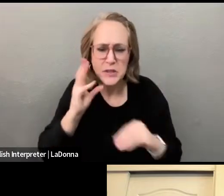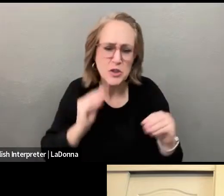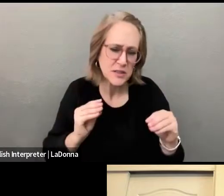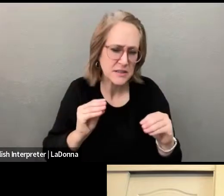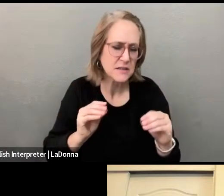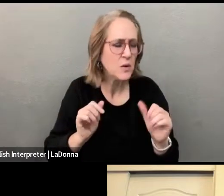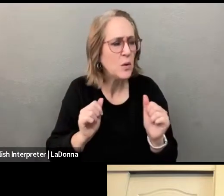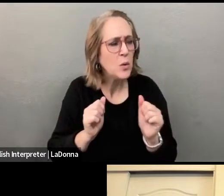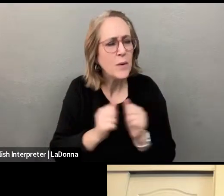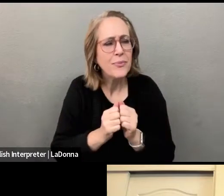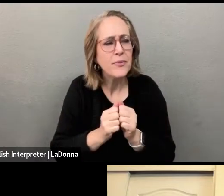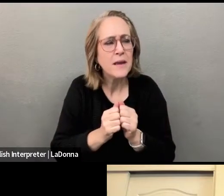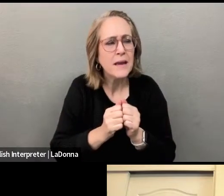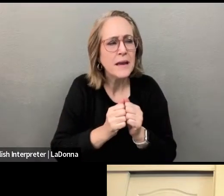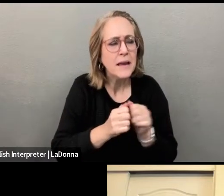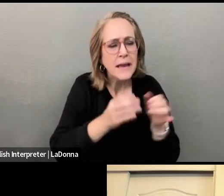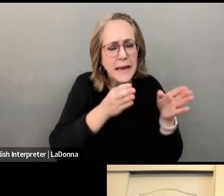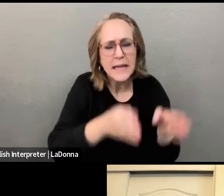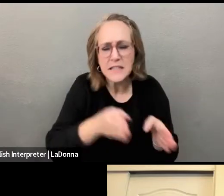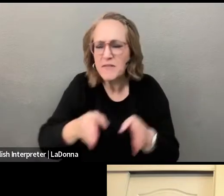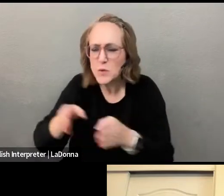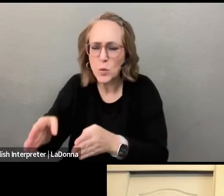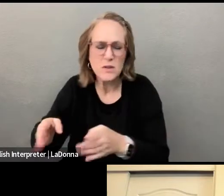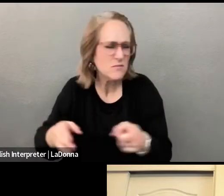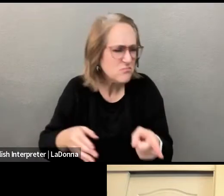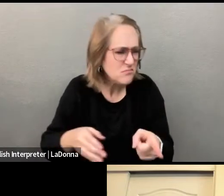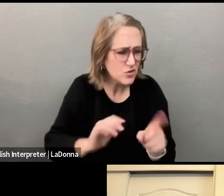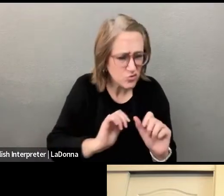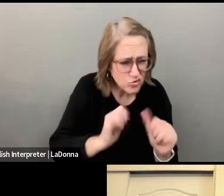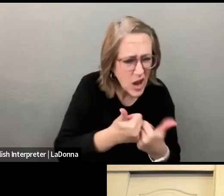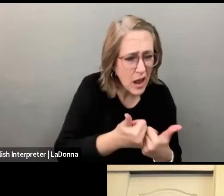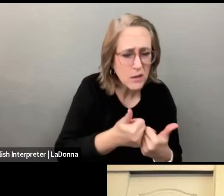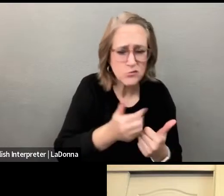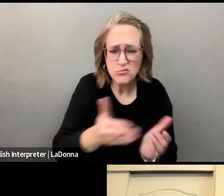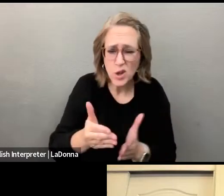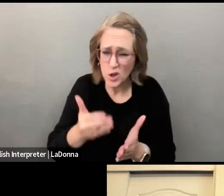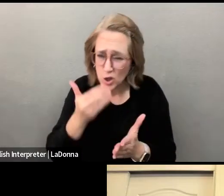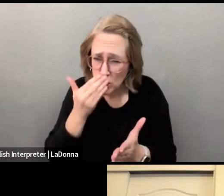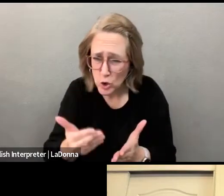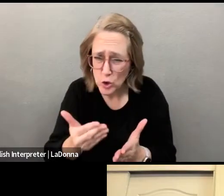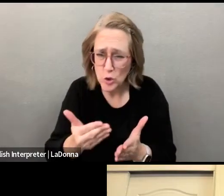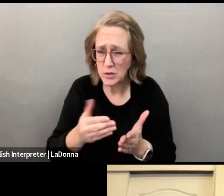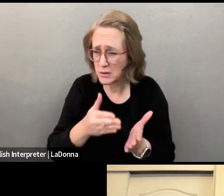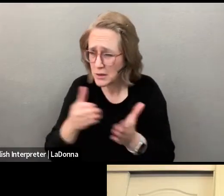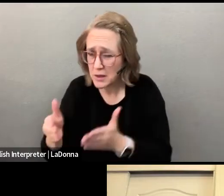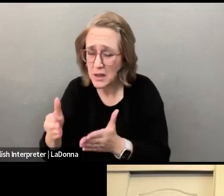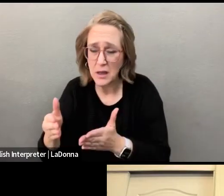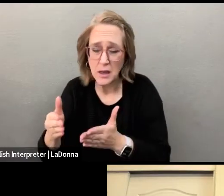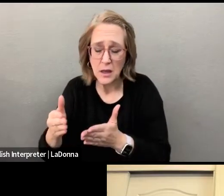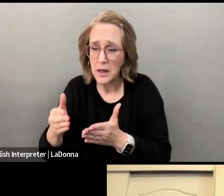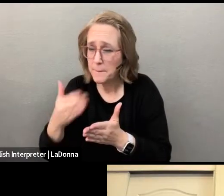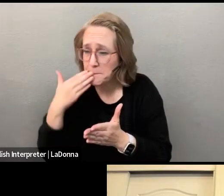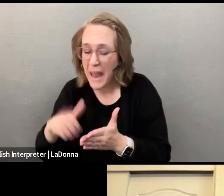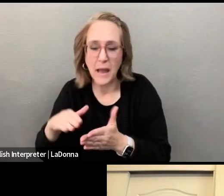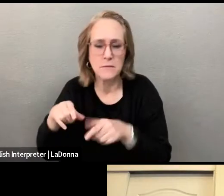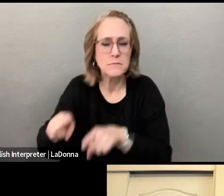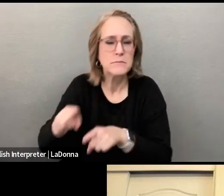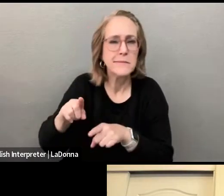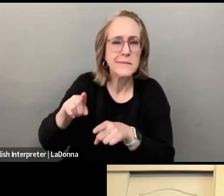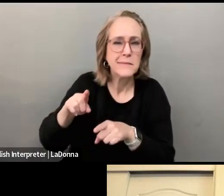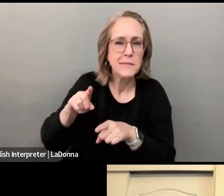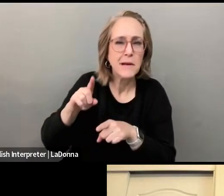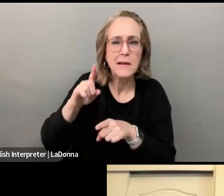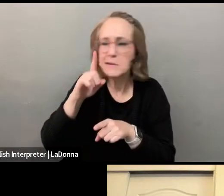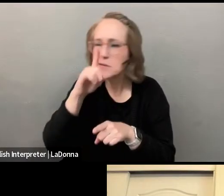individuals, what was challenging, what happened good, what happened bad during the summertime according to their